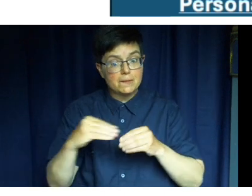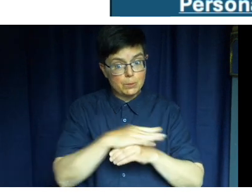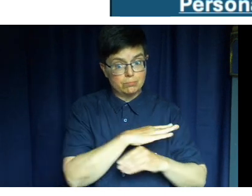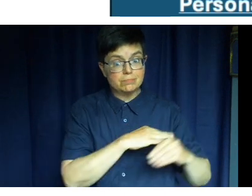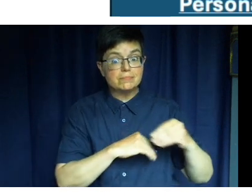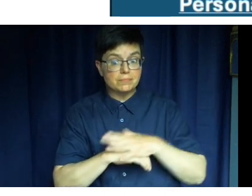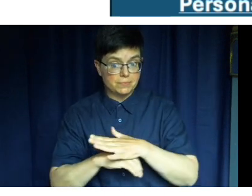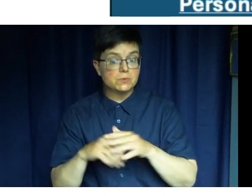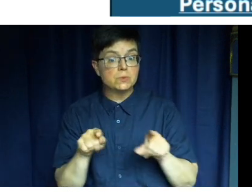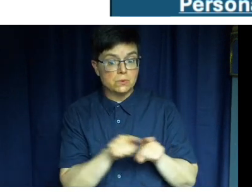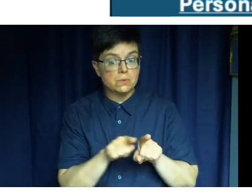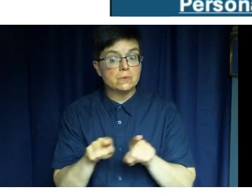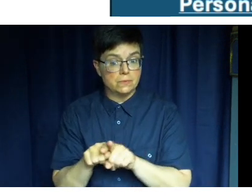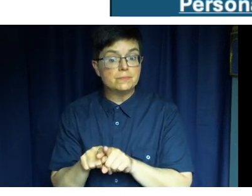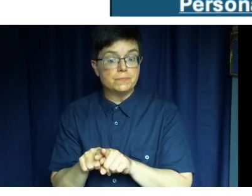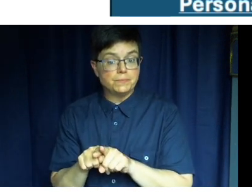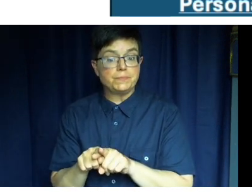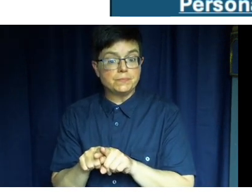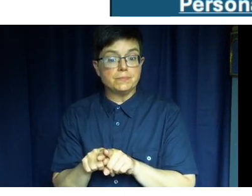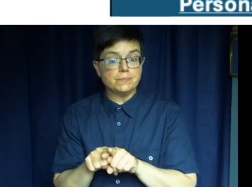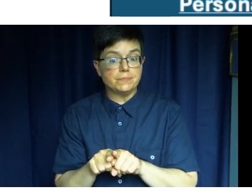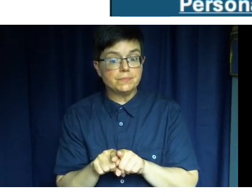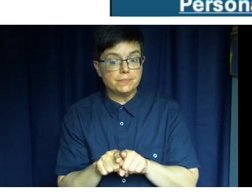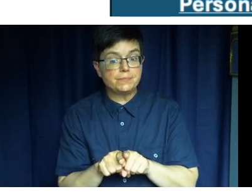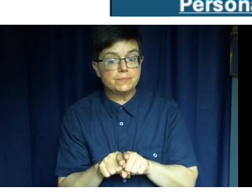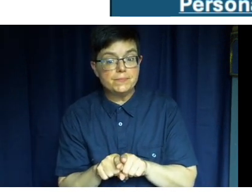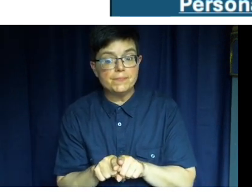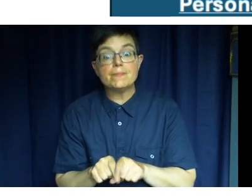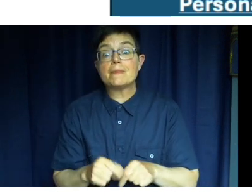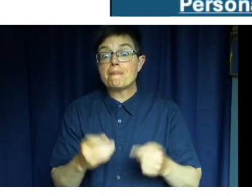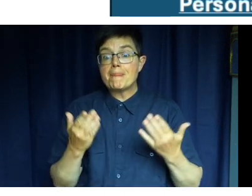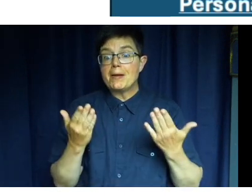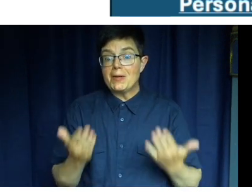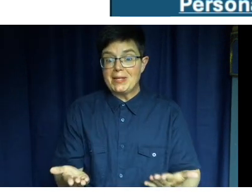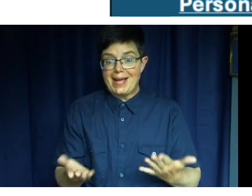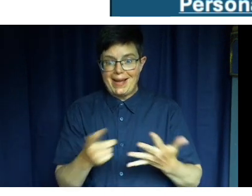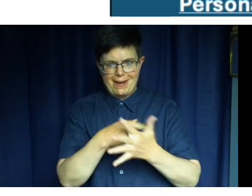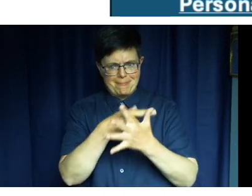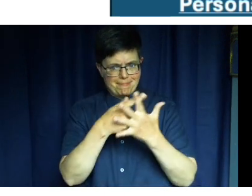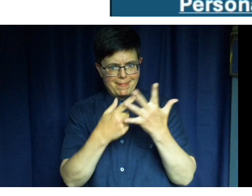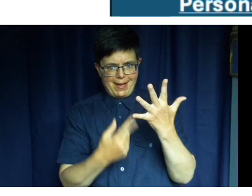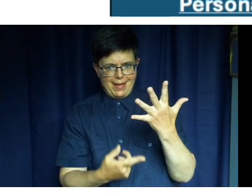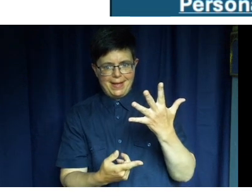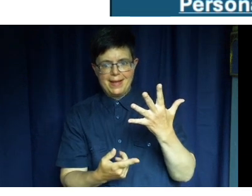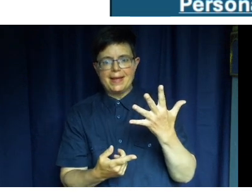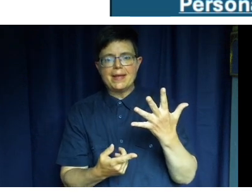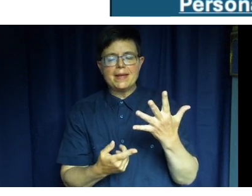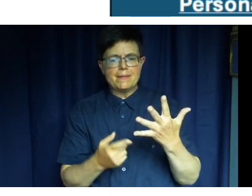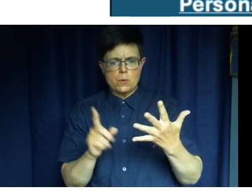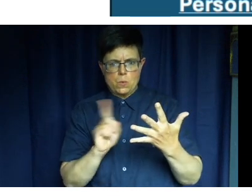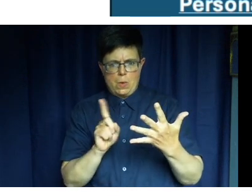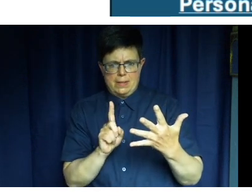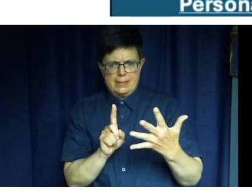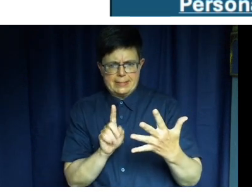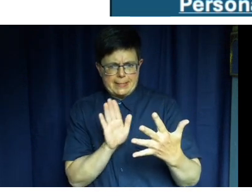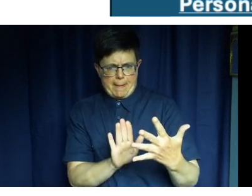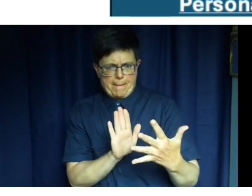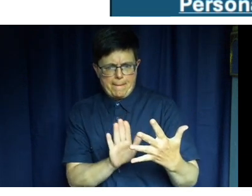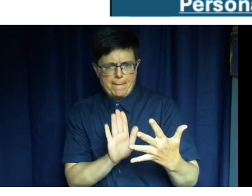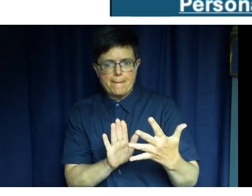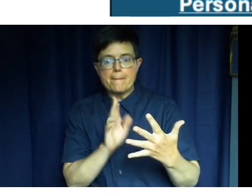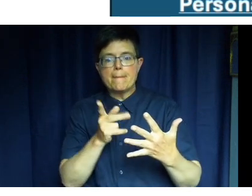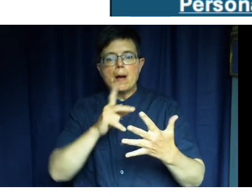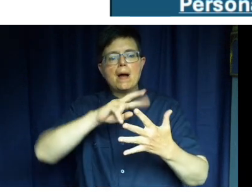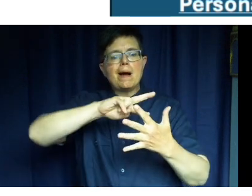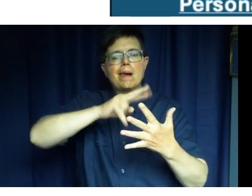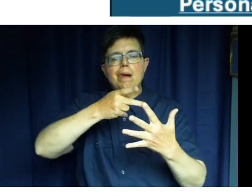components also interact with each other and influence each other. And so now I'm just going to use